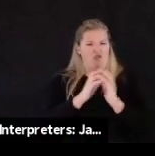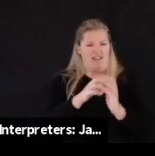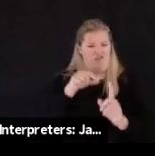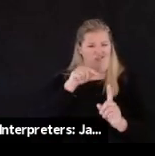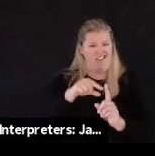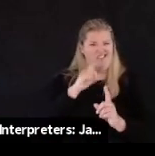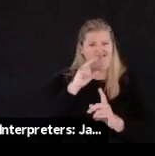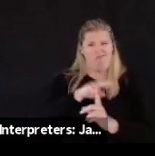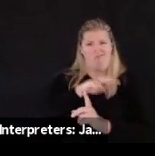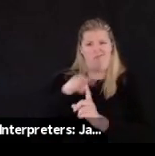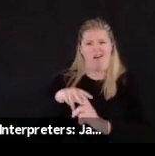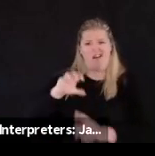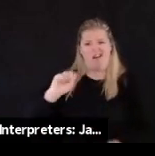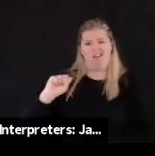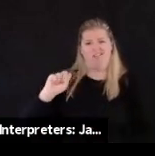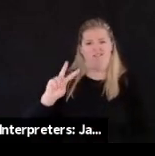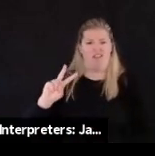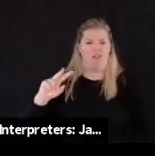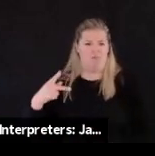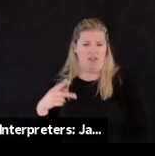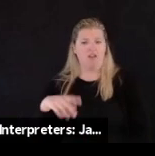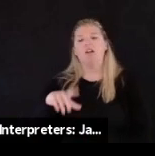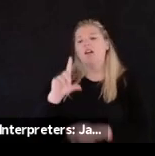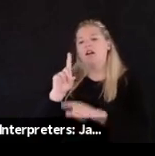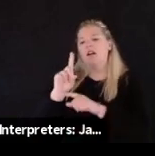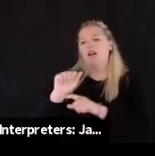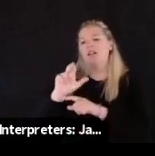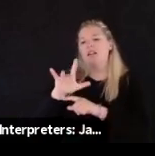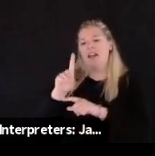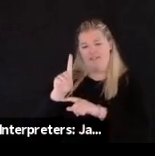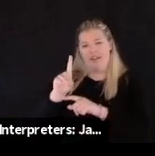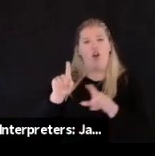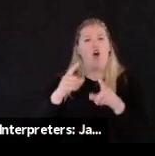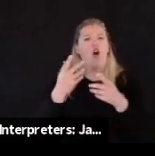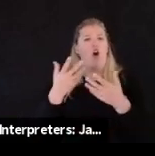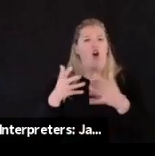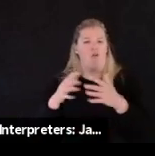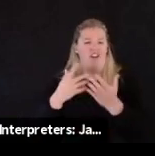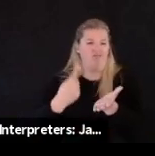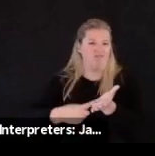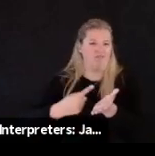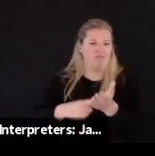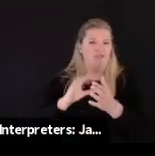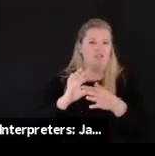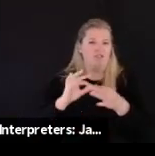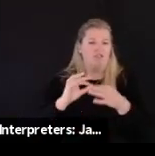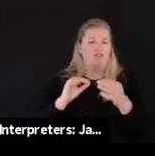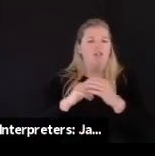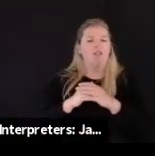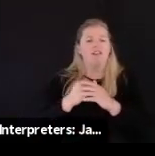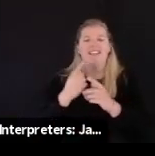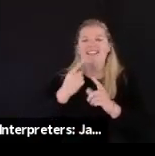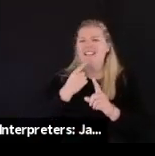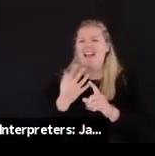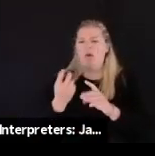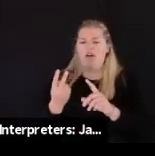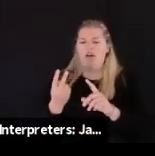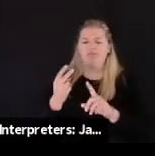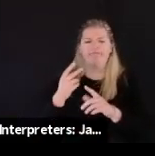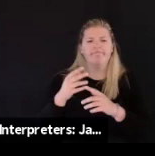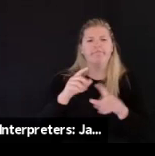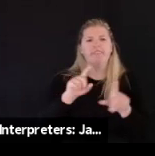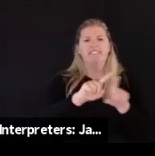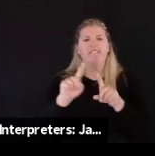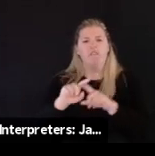violence prevention? And David had already started to touch on it with his comment about looking at the different movements throughout